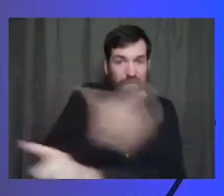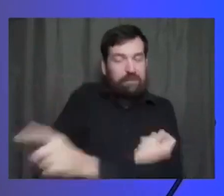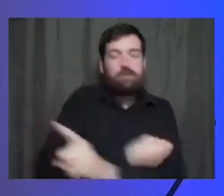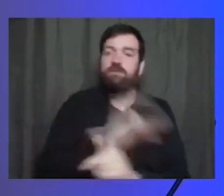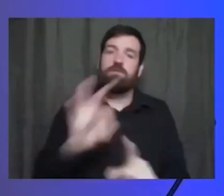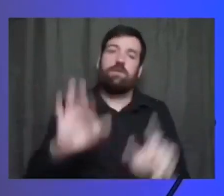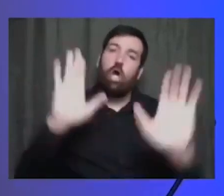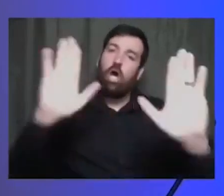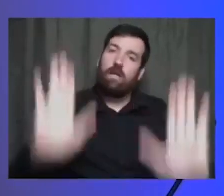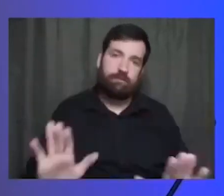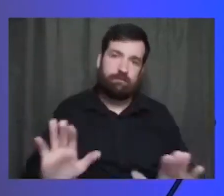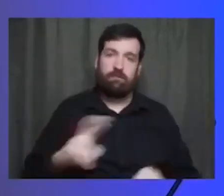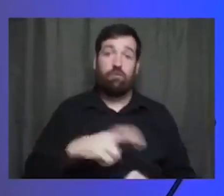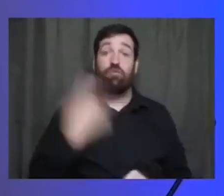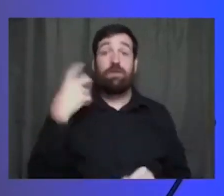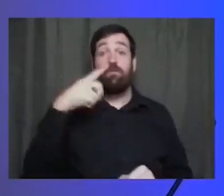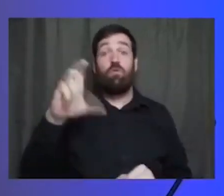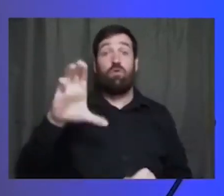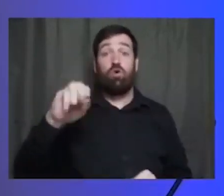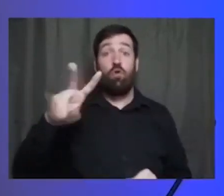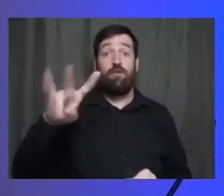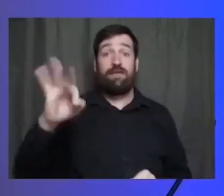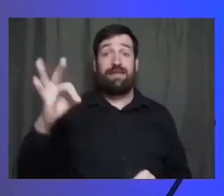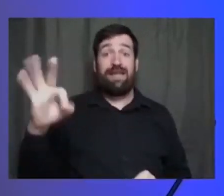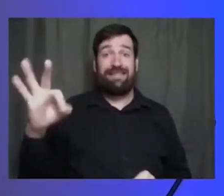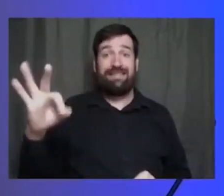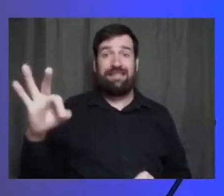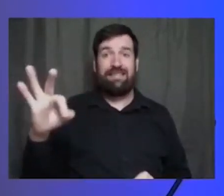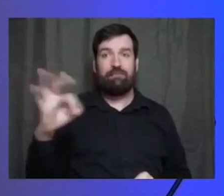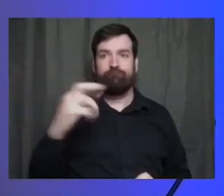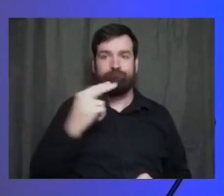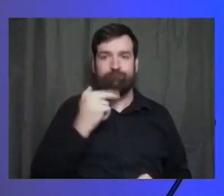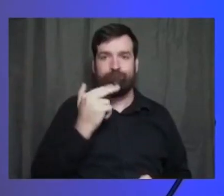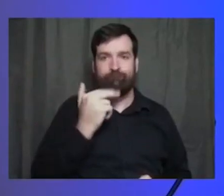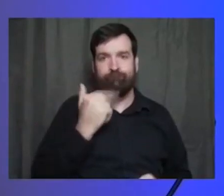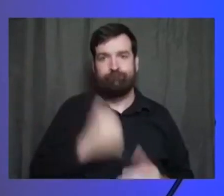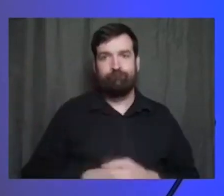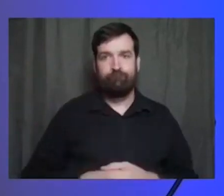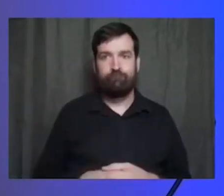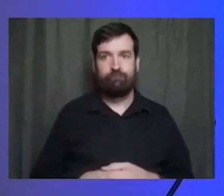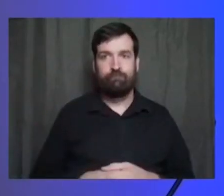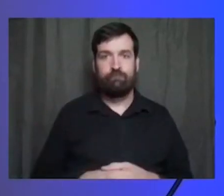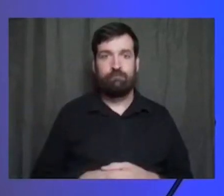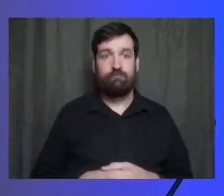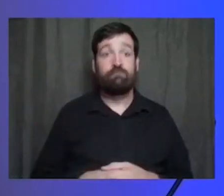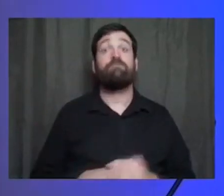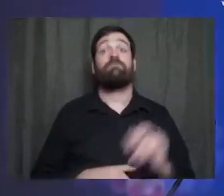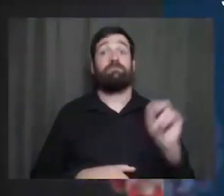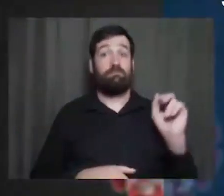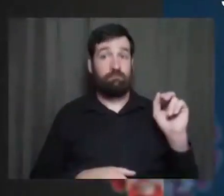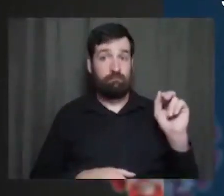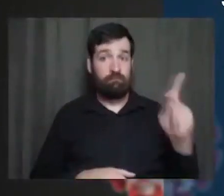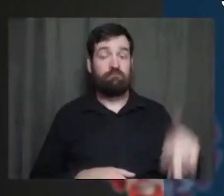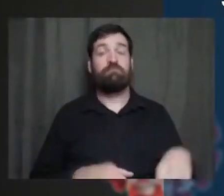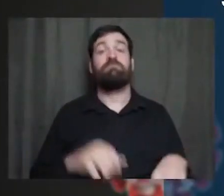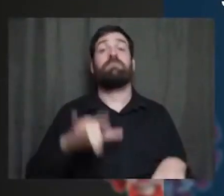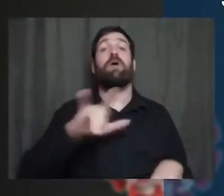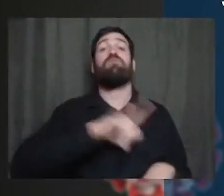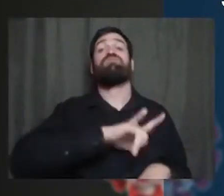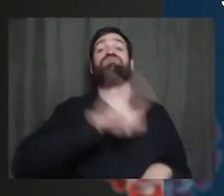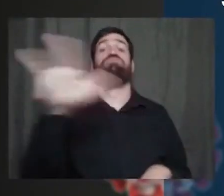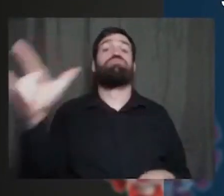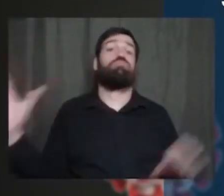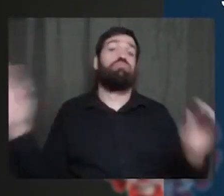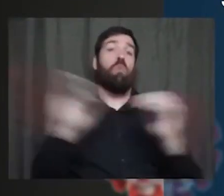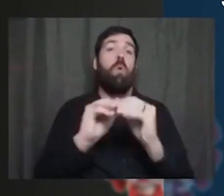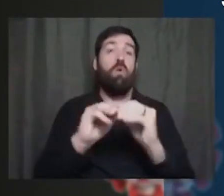getting COVID-19 is negligible from that situation. Okay, let's go to the next question. Air travel is surging with bigger crowds. Is it safe to